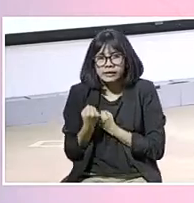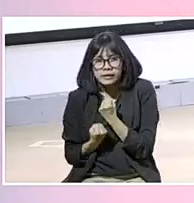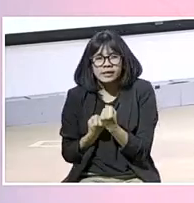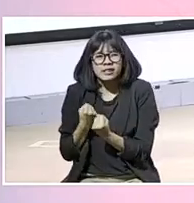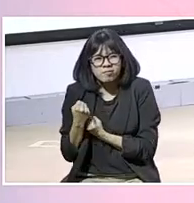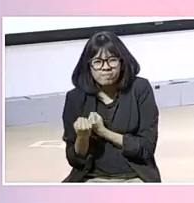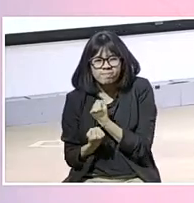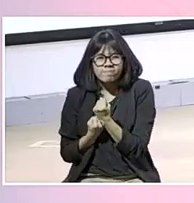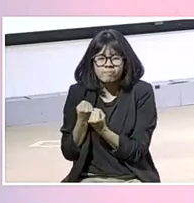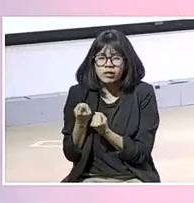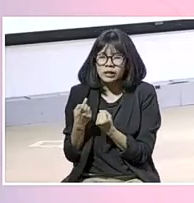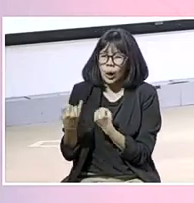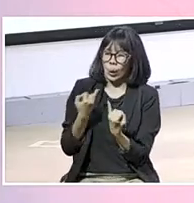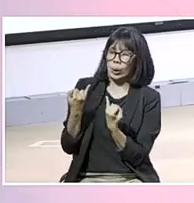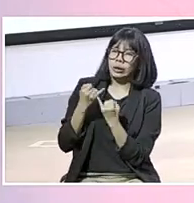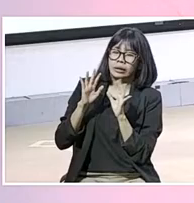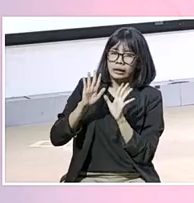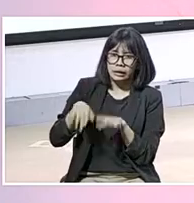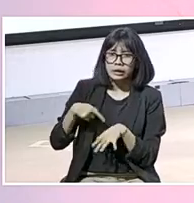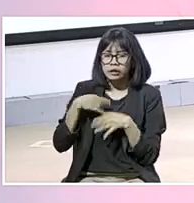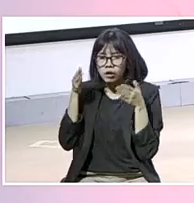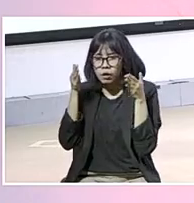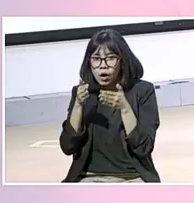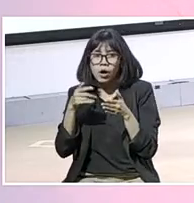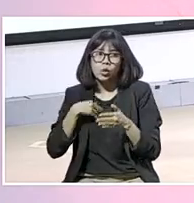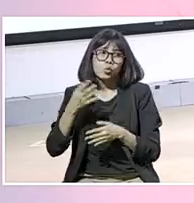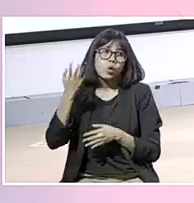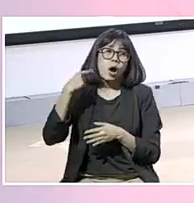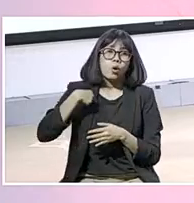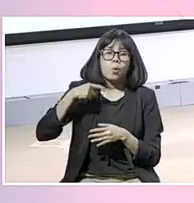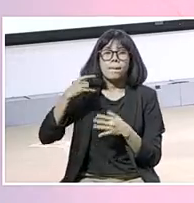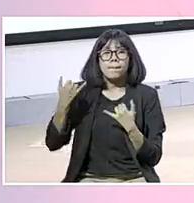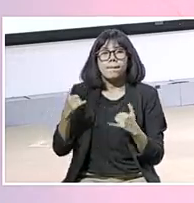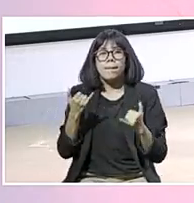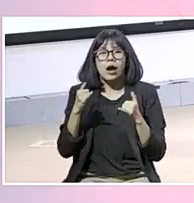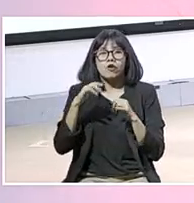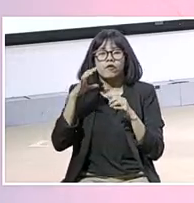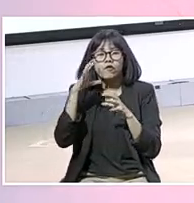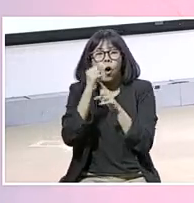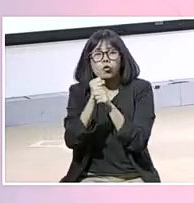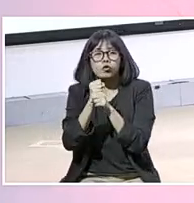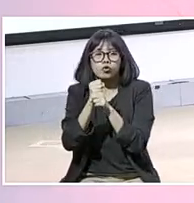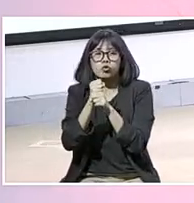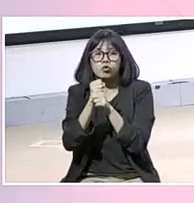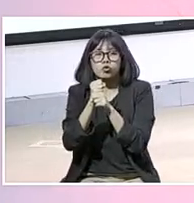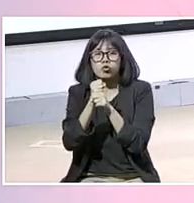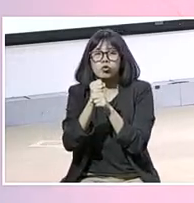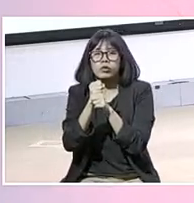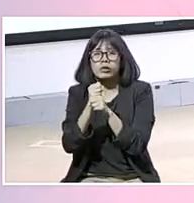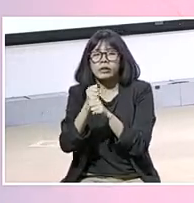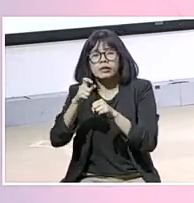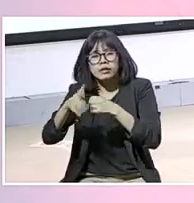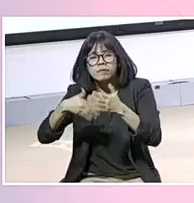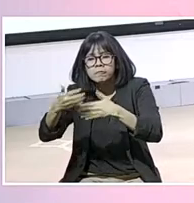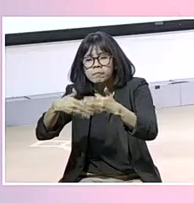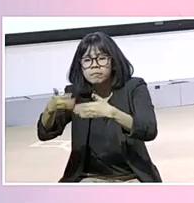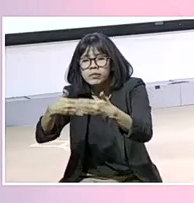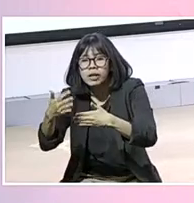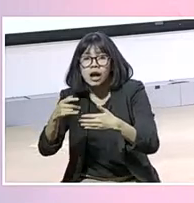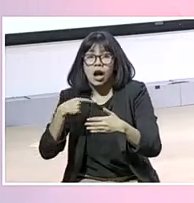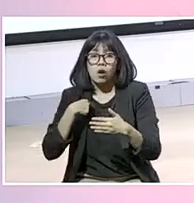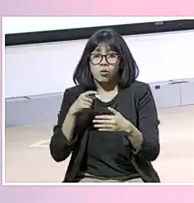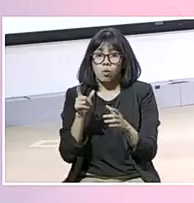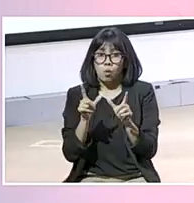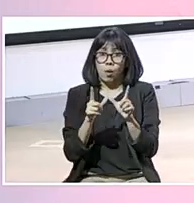much like a traditional post player. I was like, I played close to the basket. I didn't shoot a lot of jump shots. And so when I got to the WNBA,